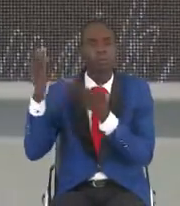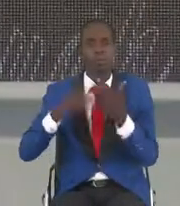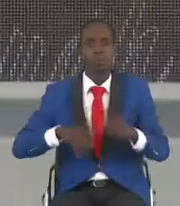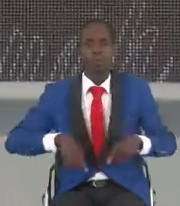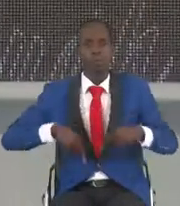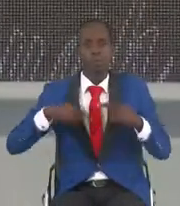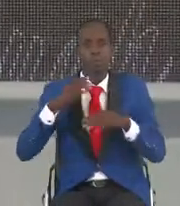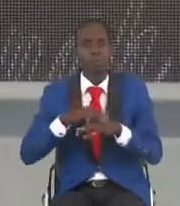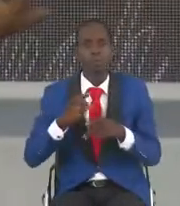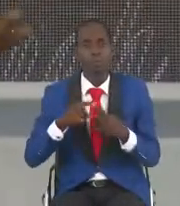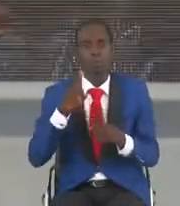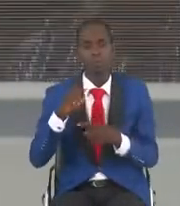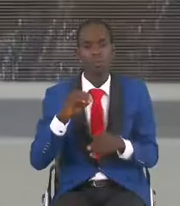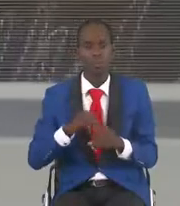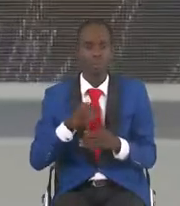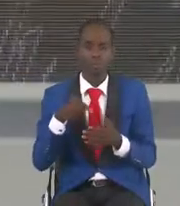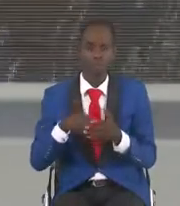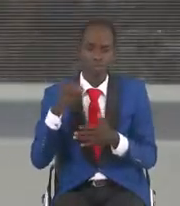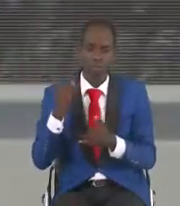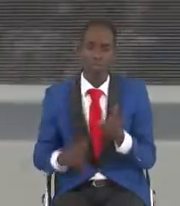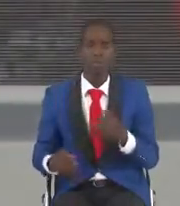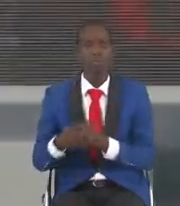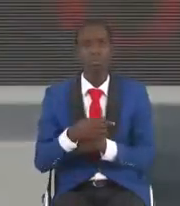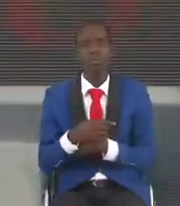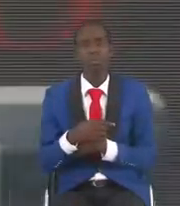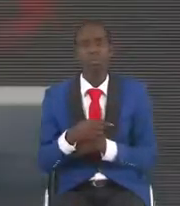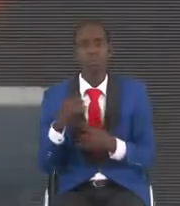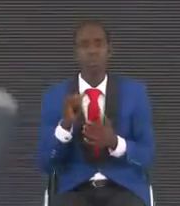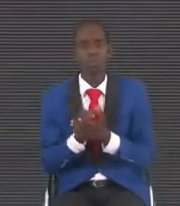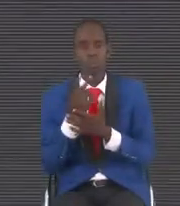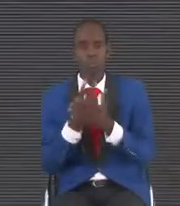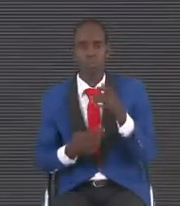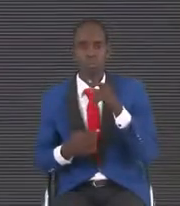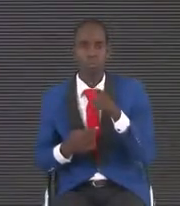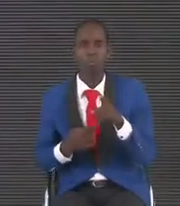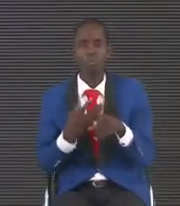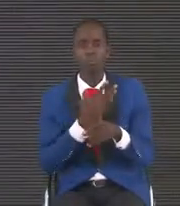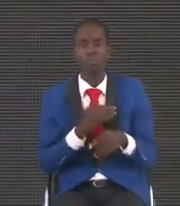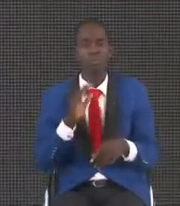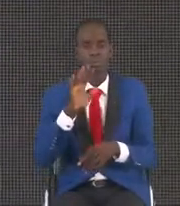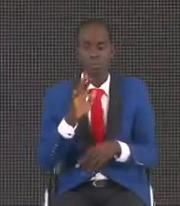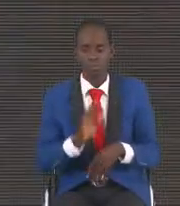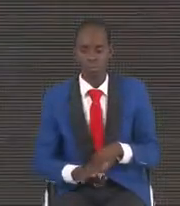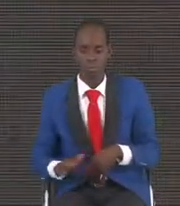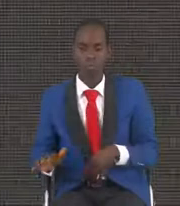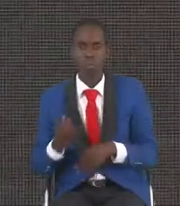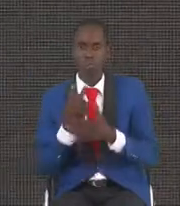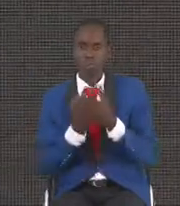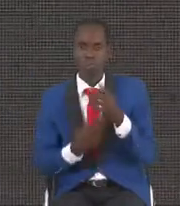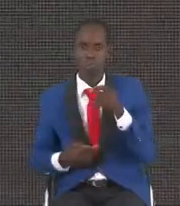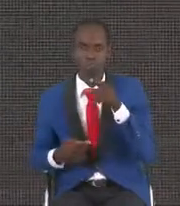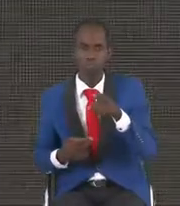in these last days. Choose life that both thou and thy seed, both thou and